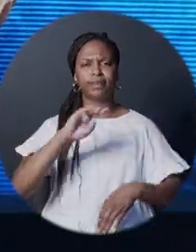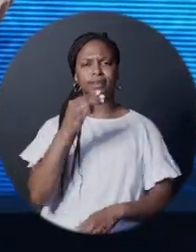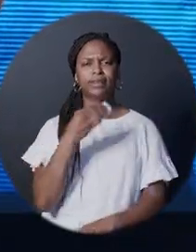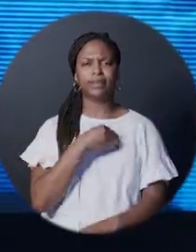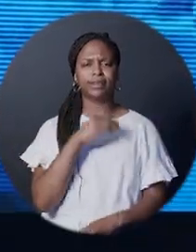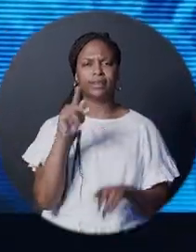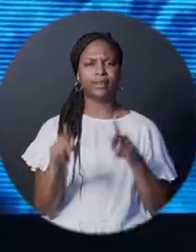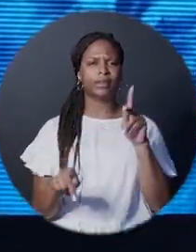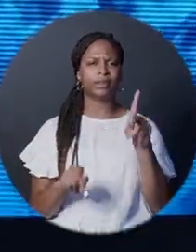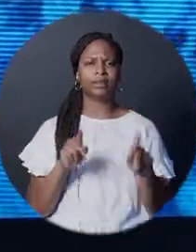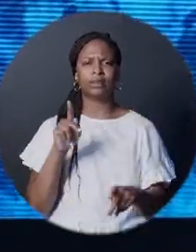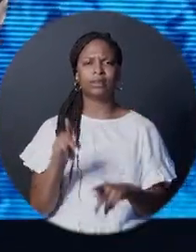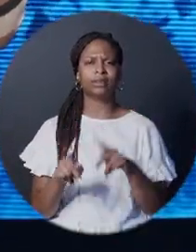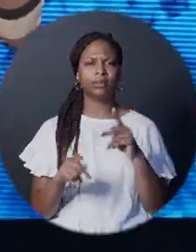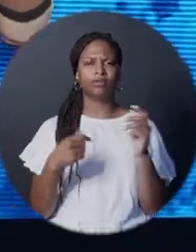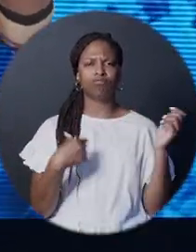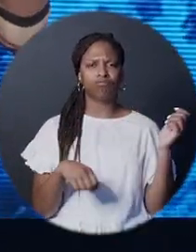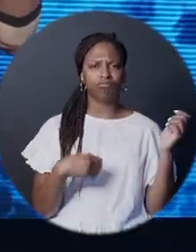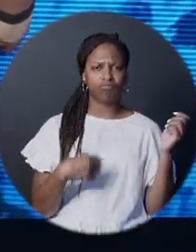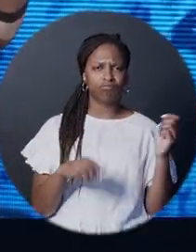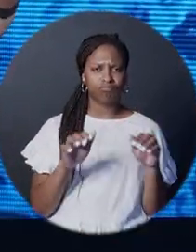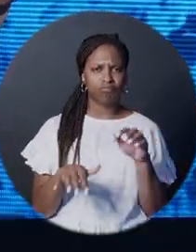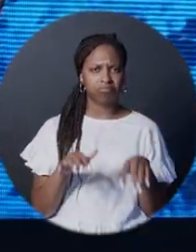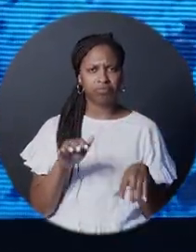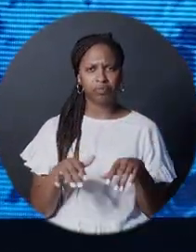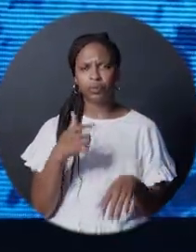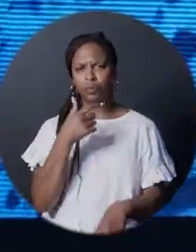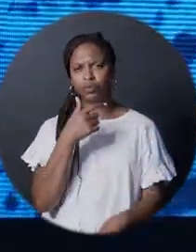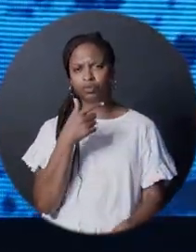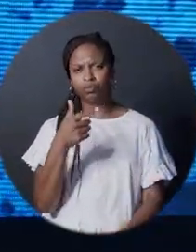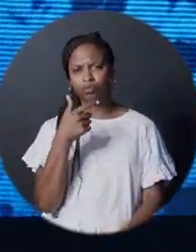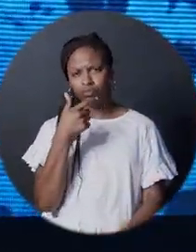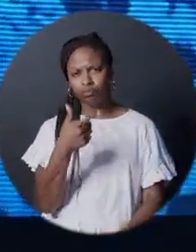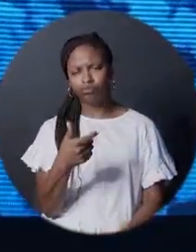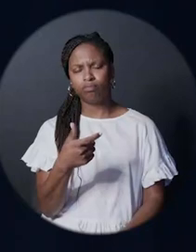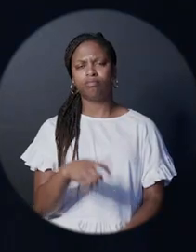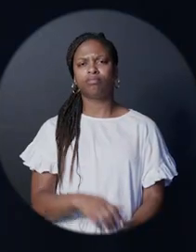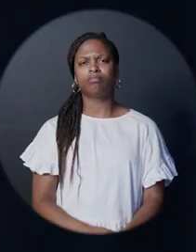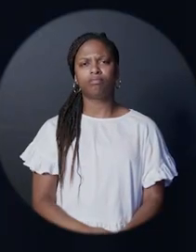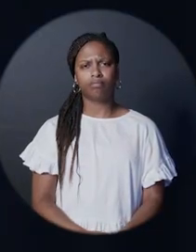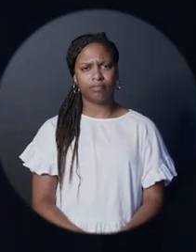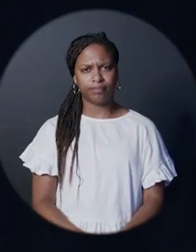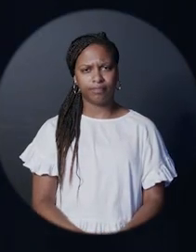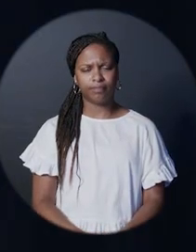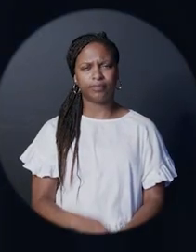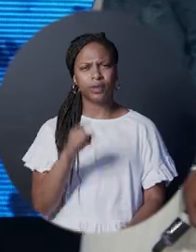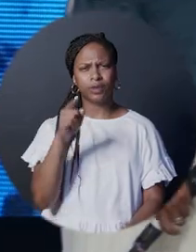around this ministry, these people, these minstrels, those who are watching,